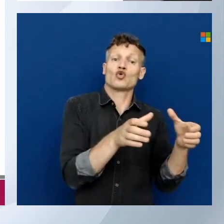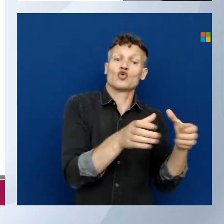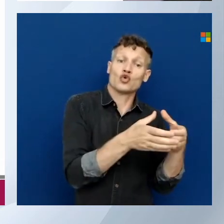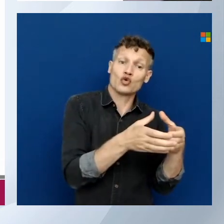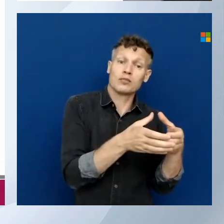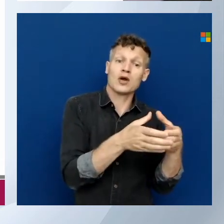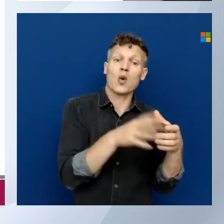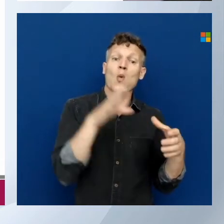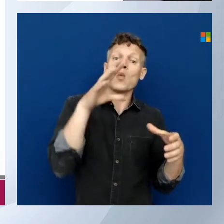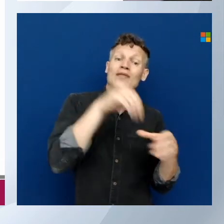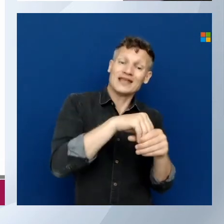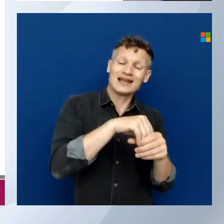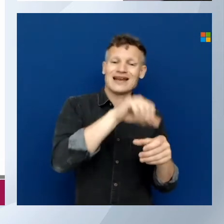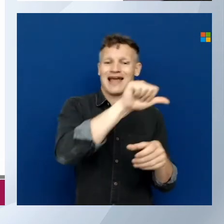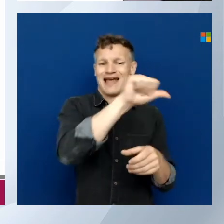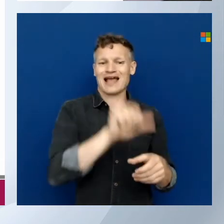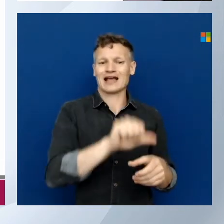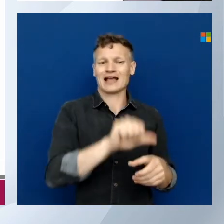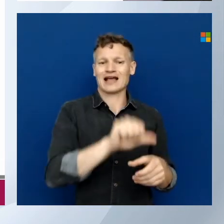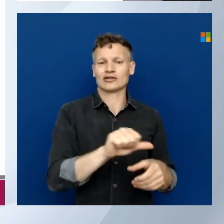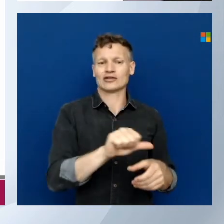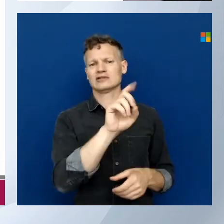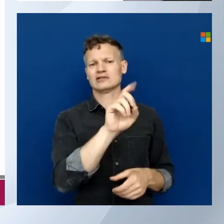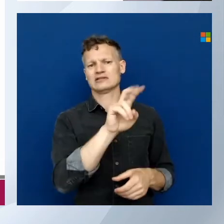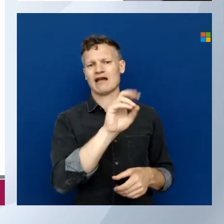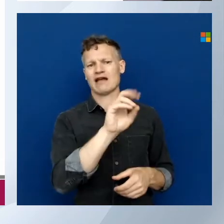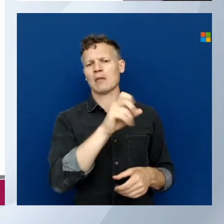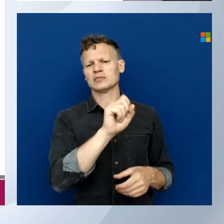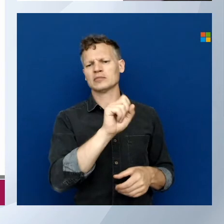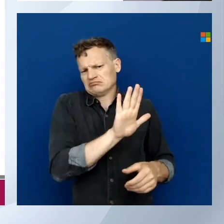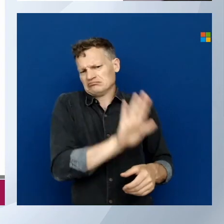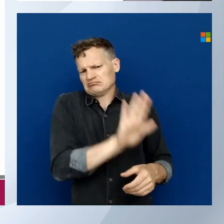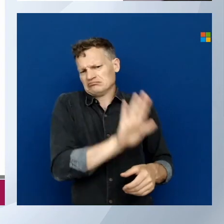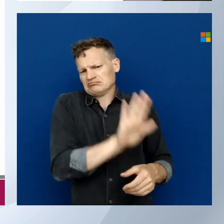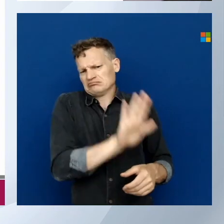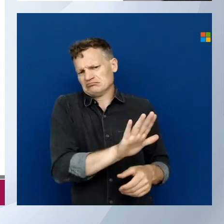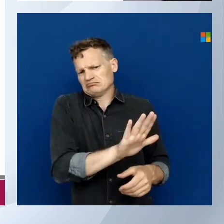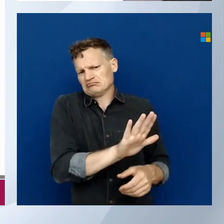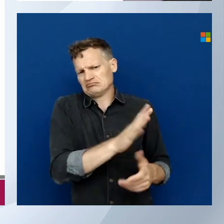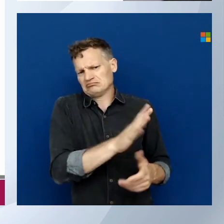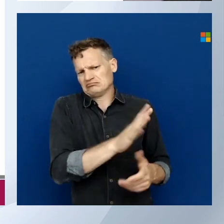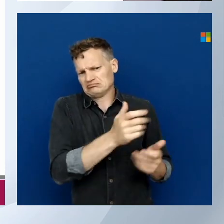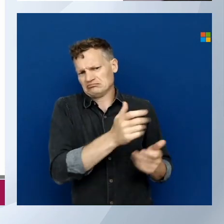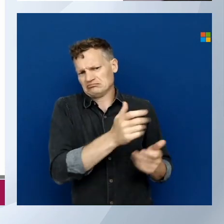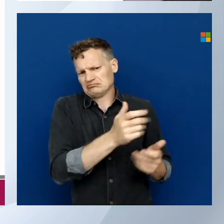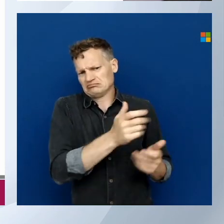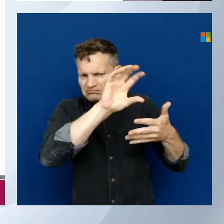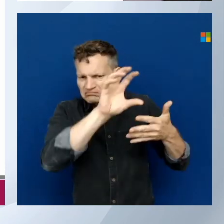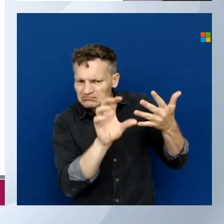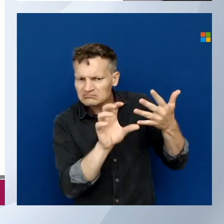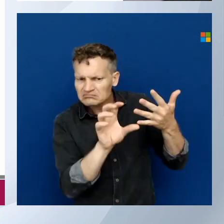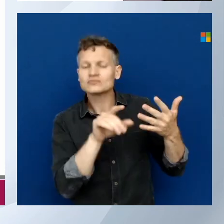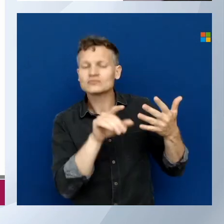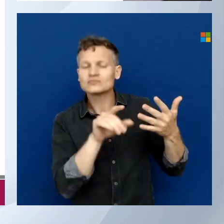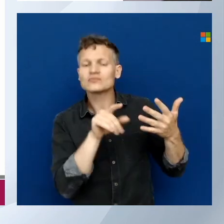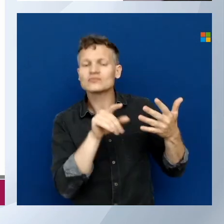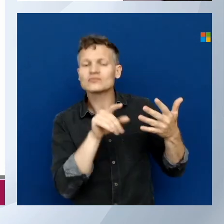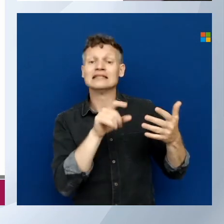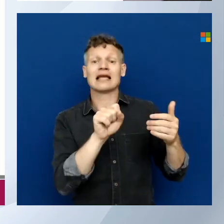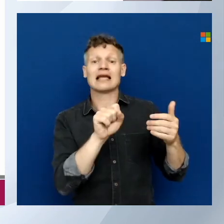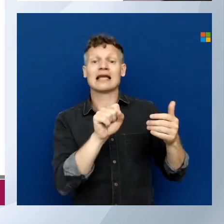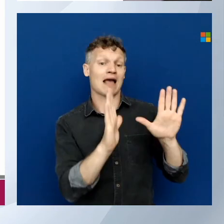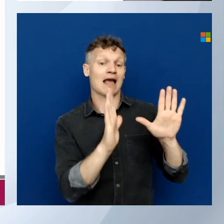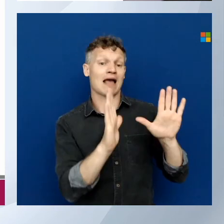DevOps itself. And that also allows you to hide sensitive information, as you can